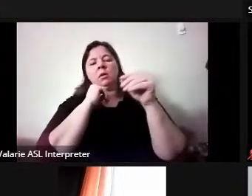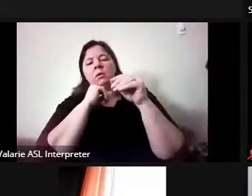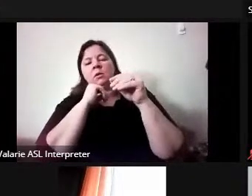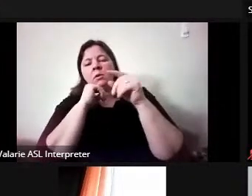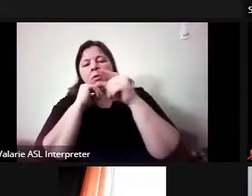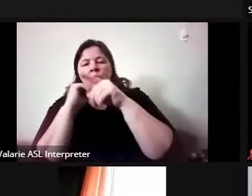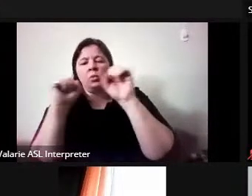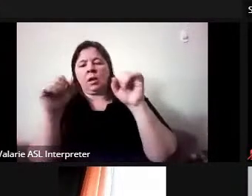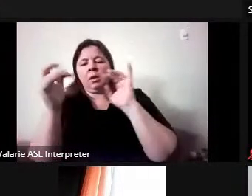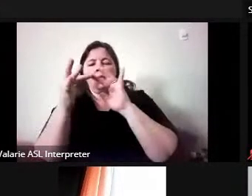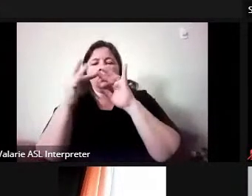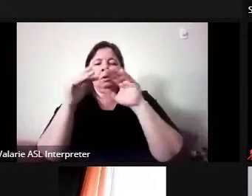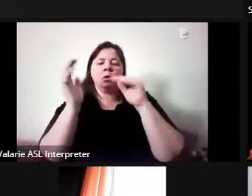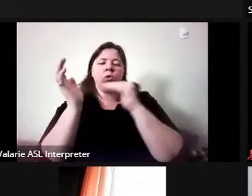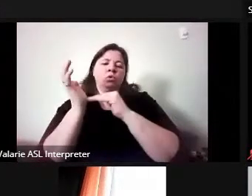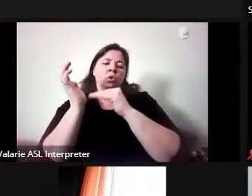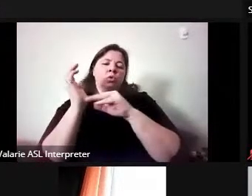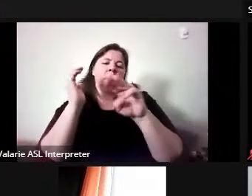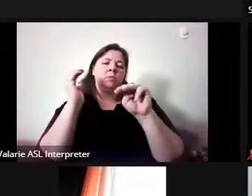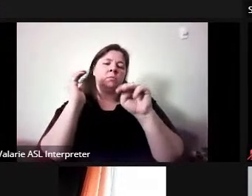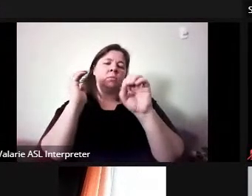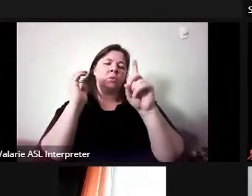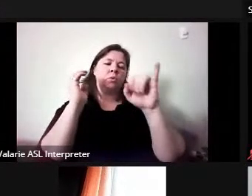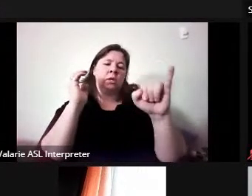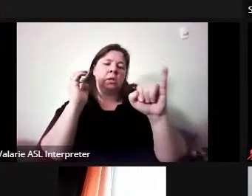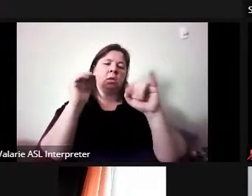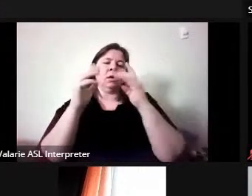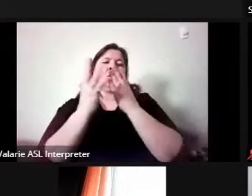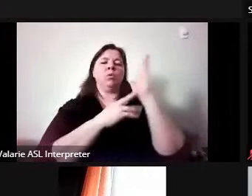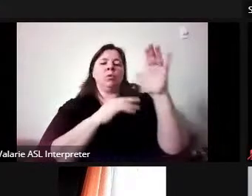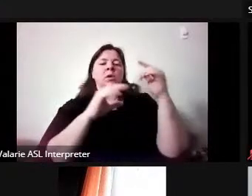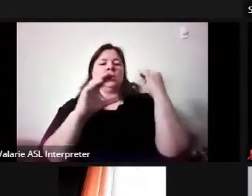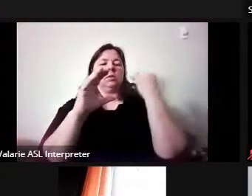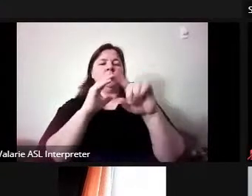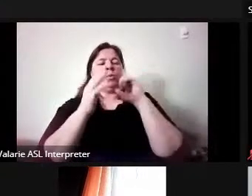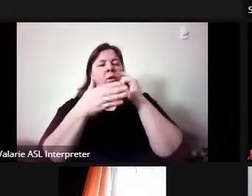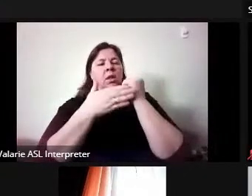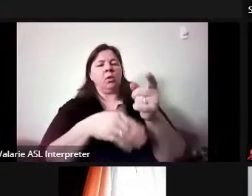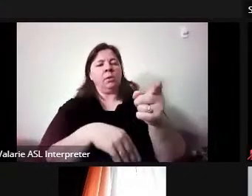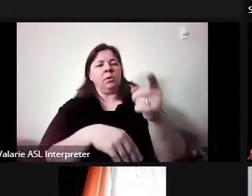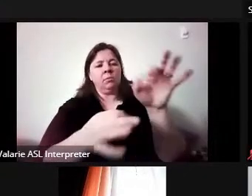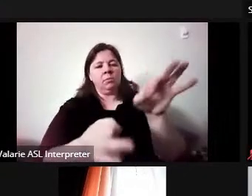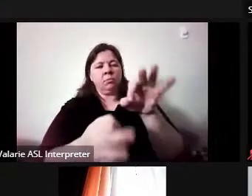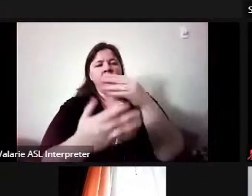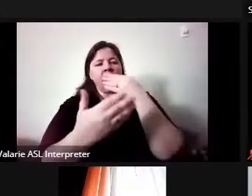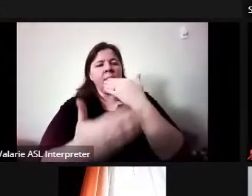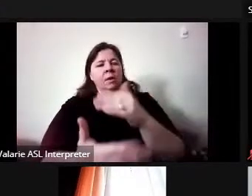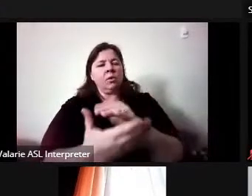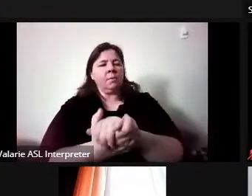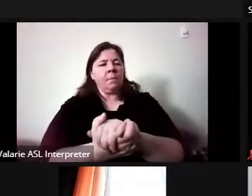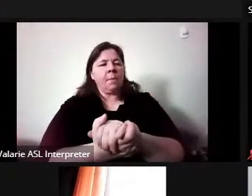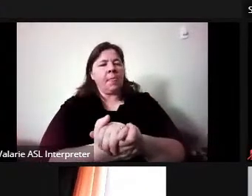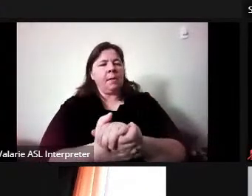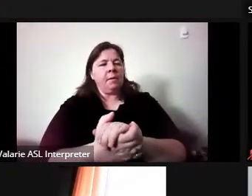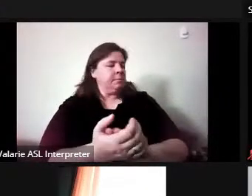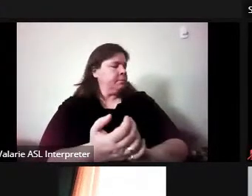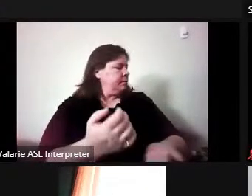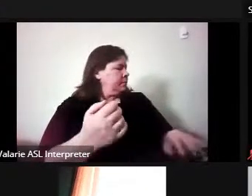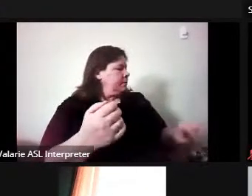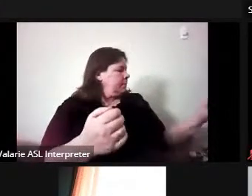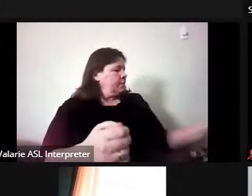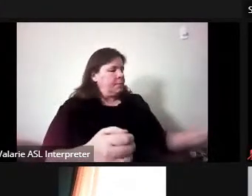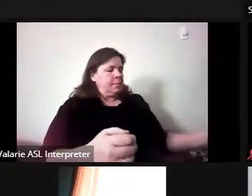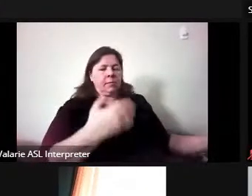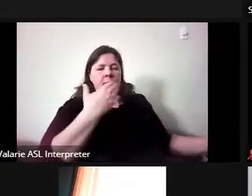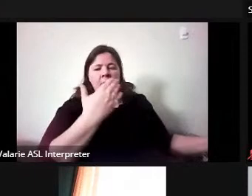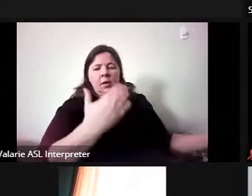you can contact Dr. Modi through his email. He will help you out. Yeah. Perfect. Thank you. Yeah.